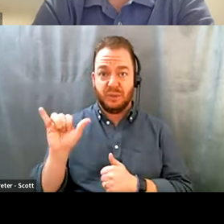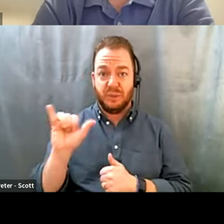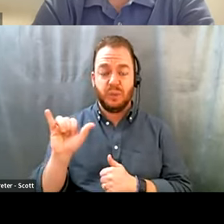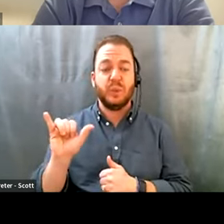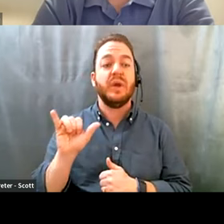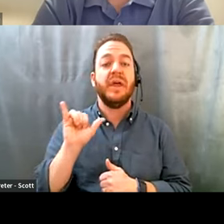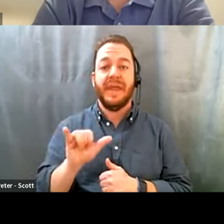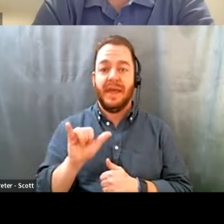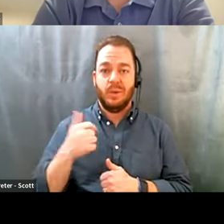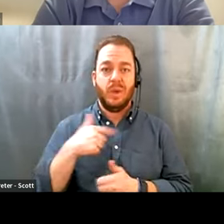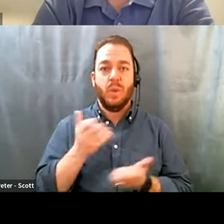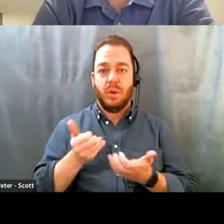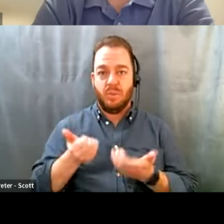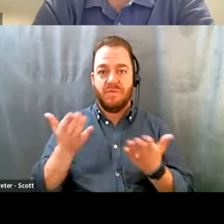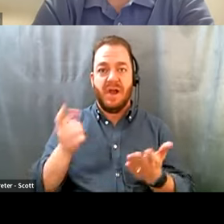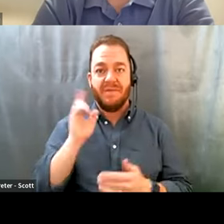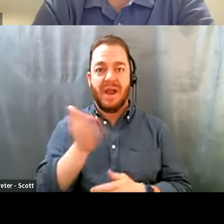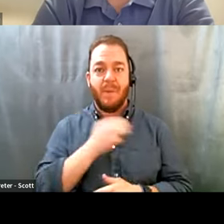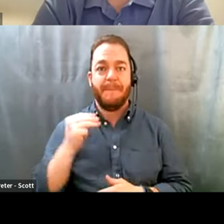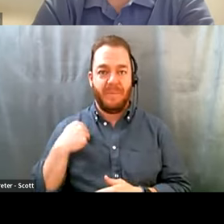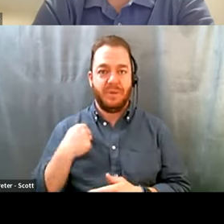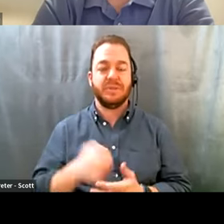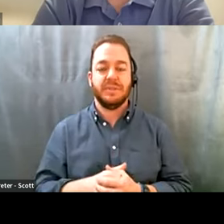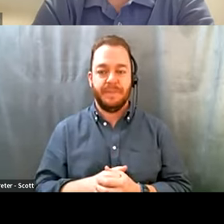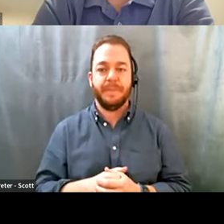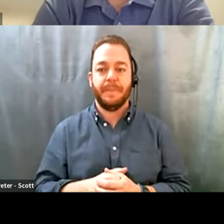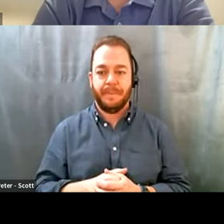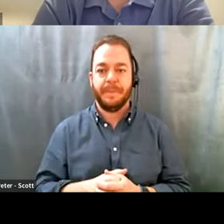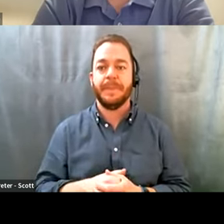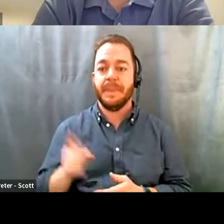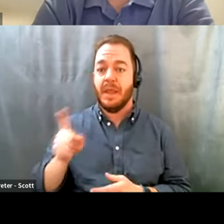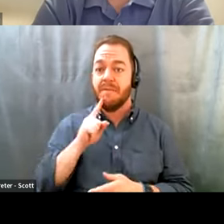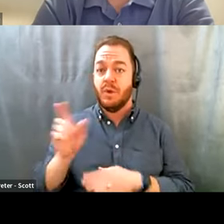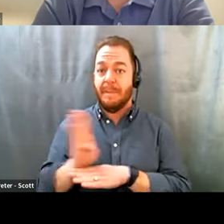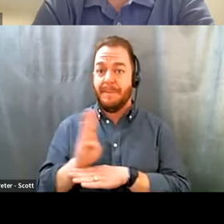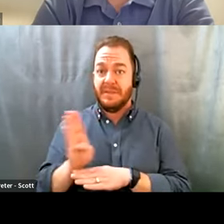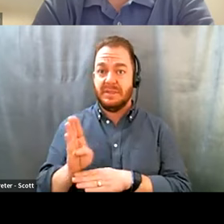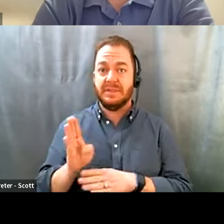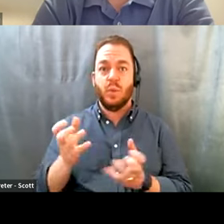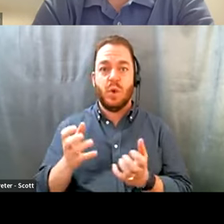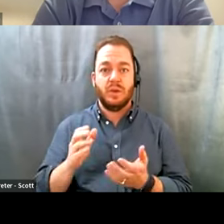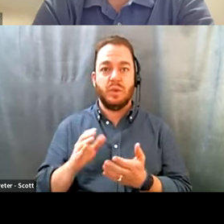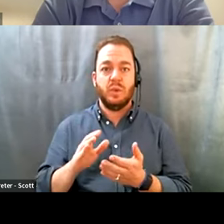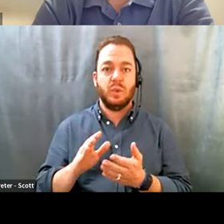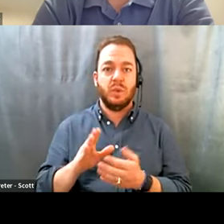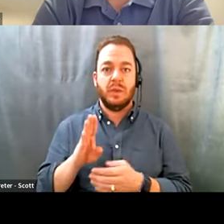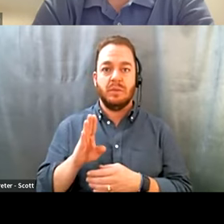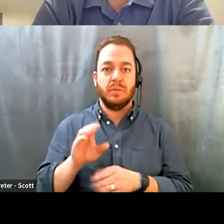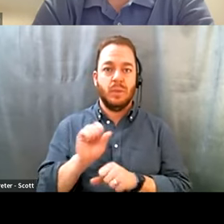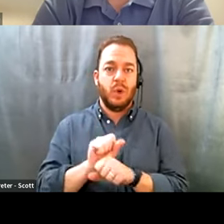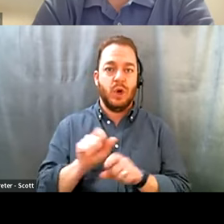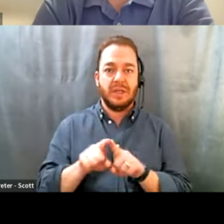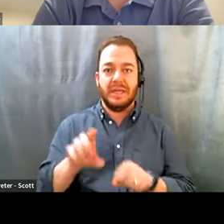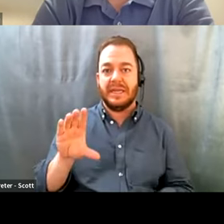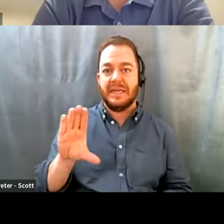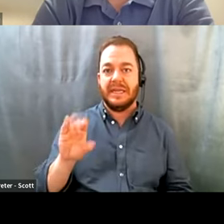we want to provide our membership. Well, on the business side, we want to be a clearinghouse. And